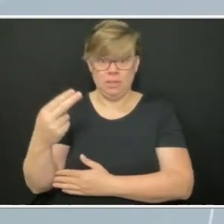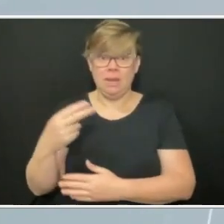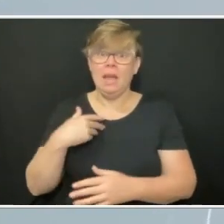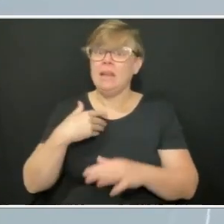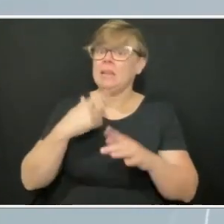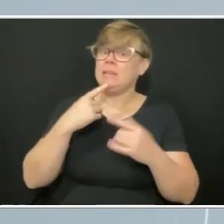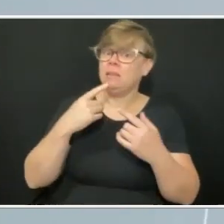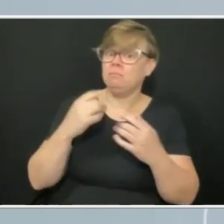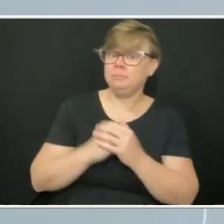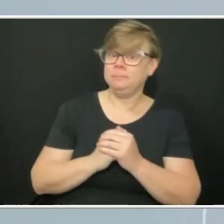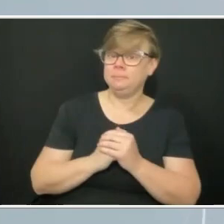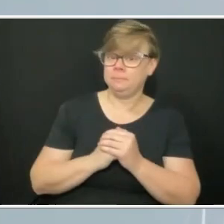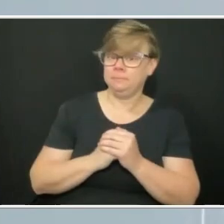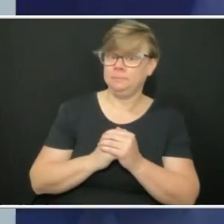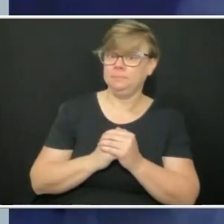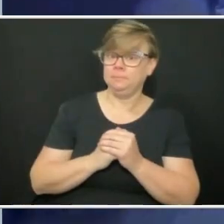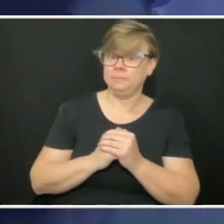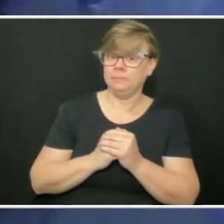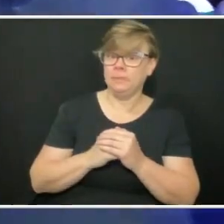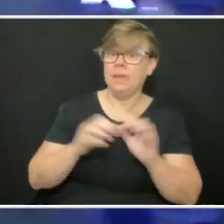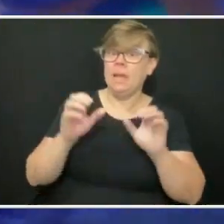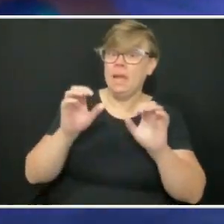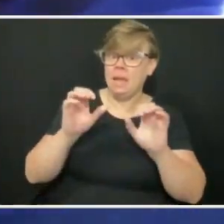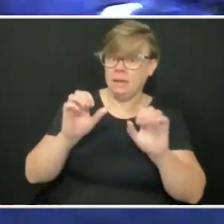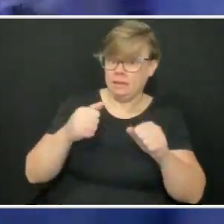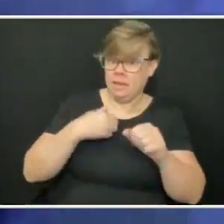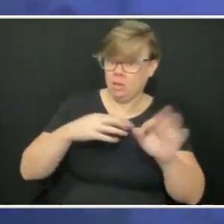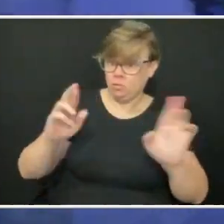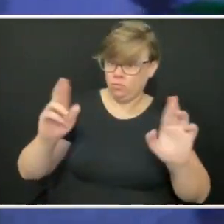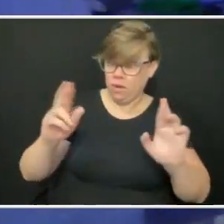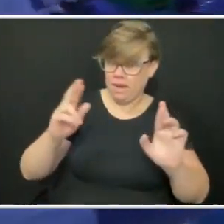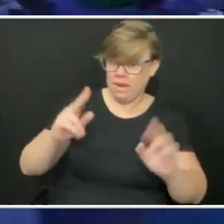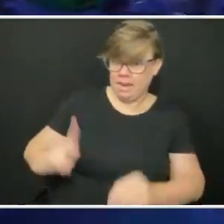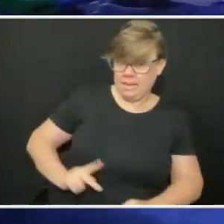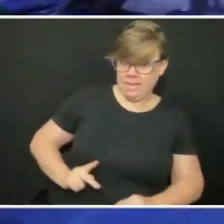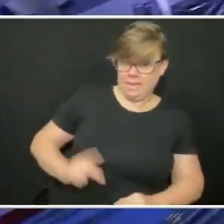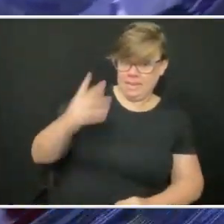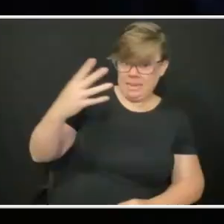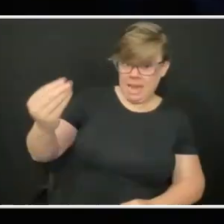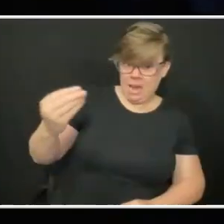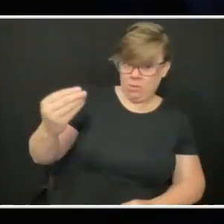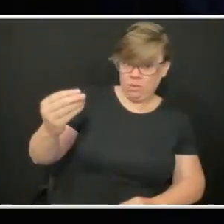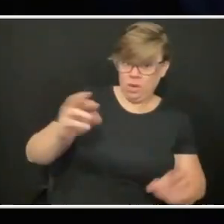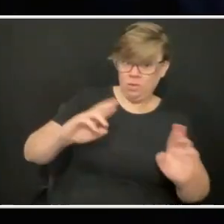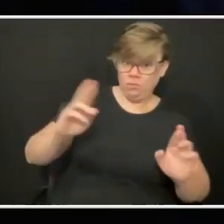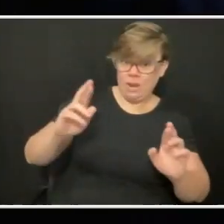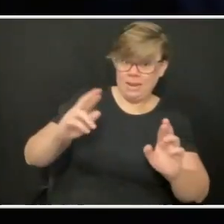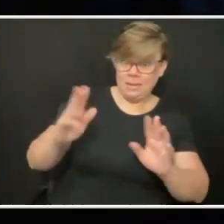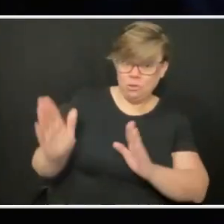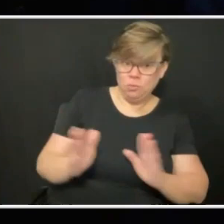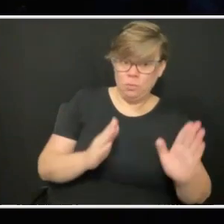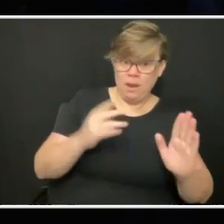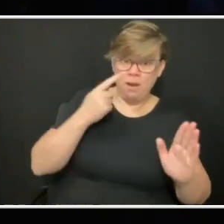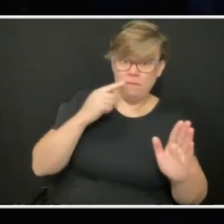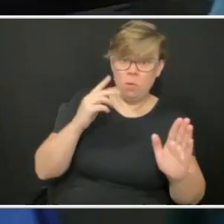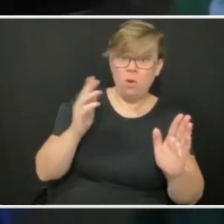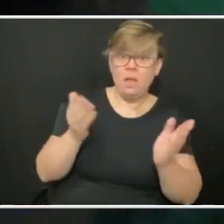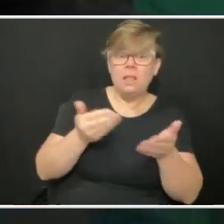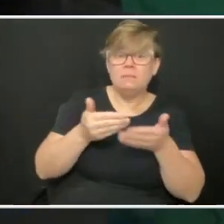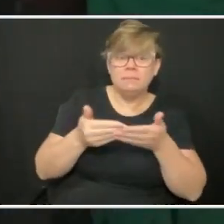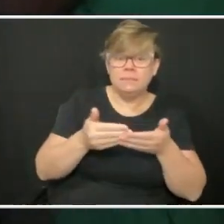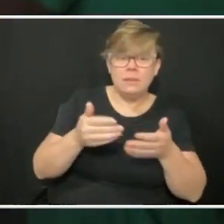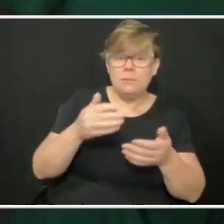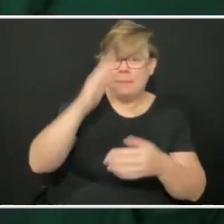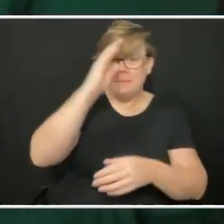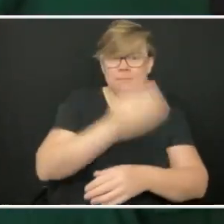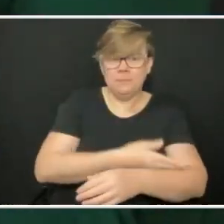and not cross-claim? Kidney out, Dr. Coomer delicately prepares it for little Brendon and his waiting surgical team.